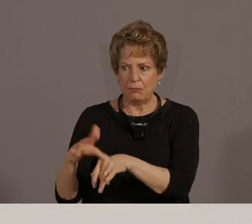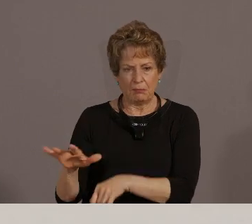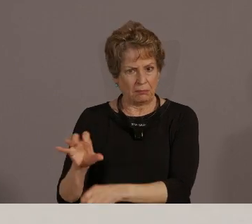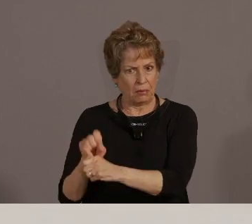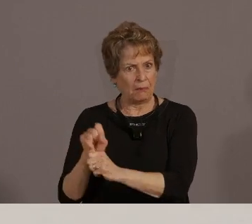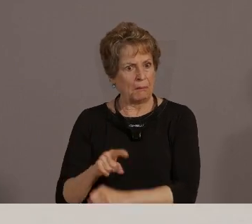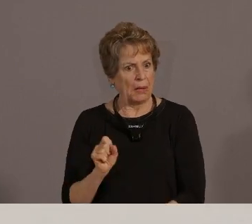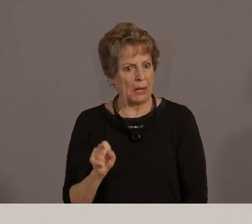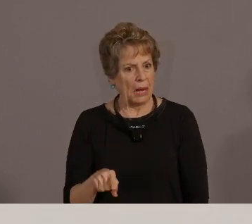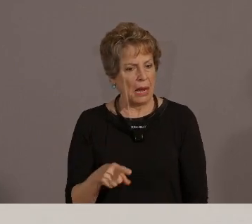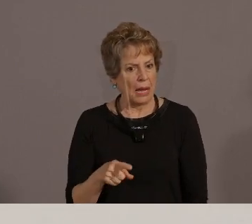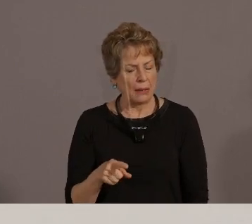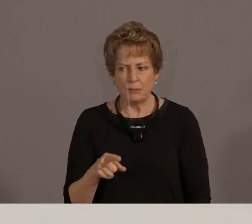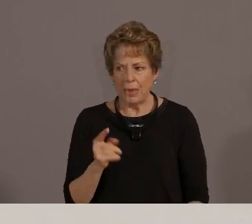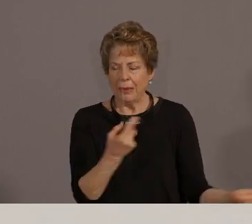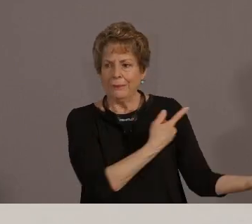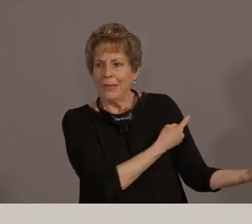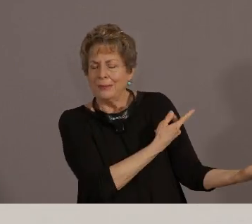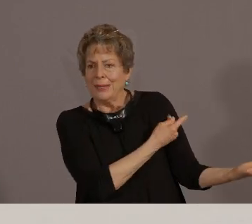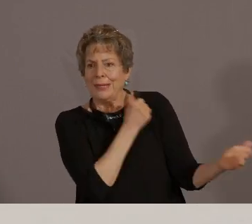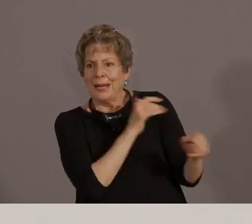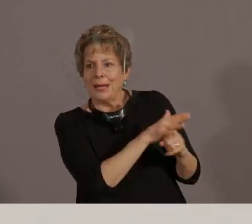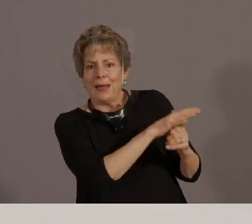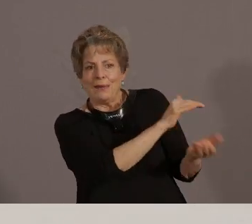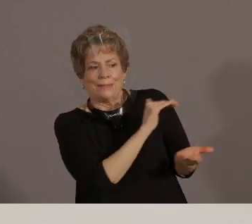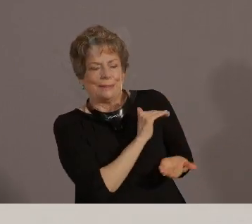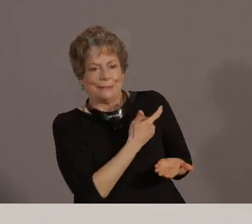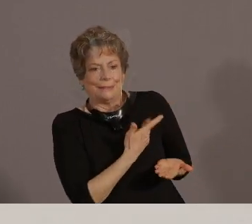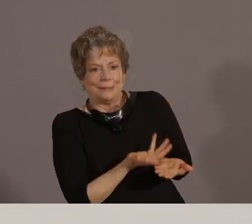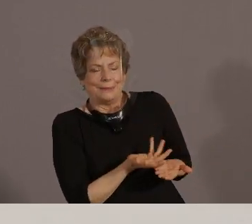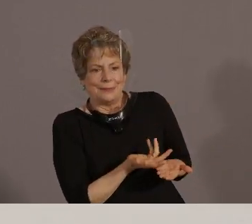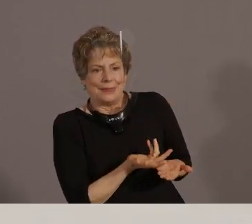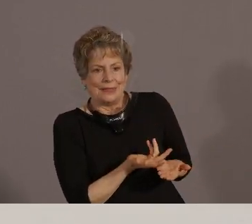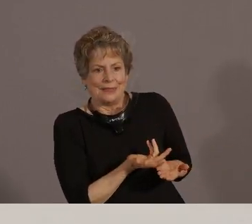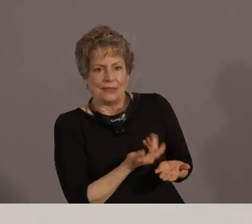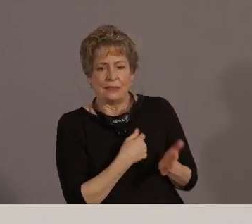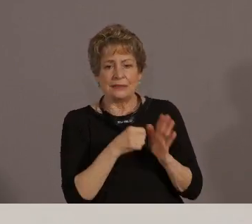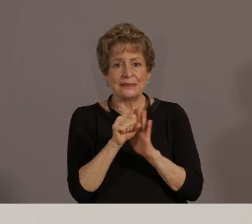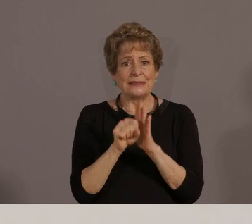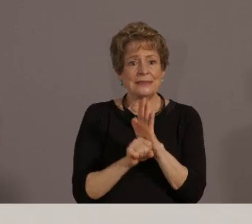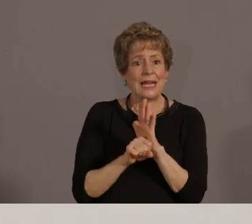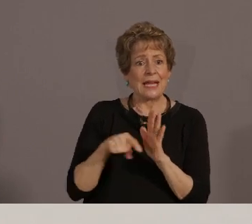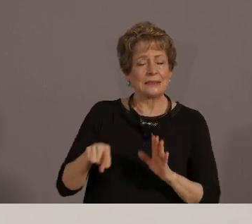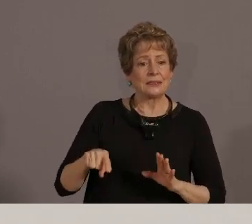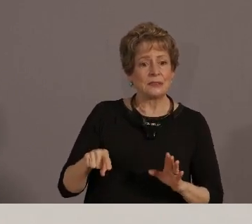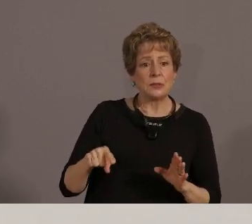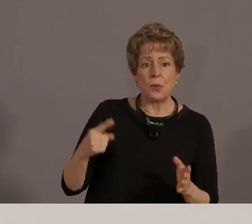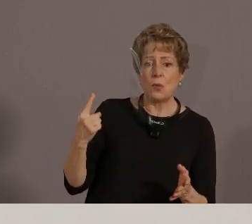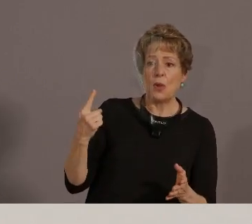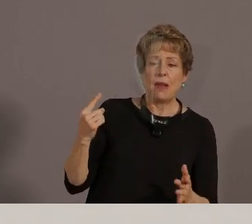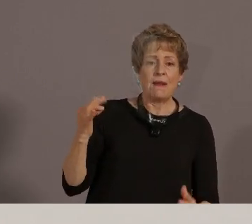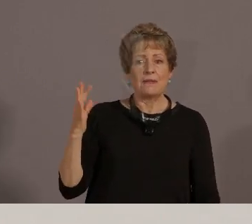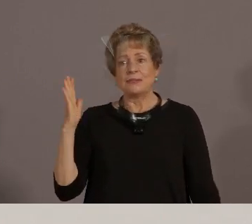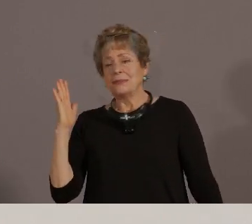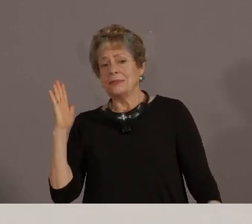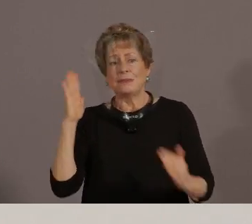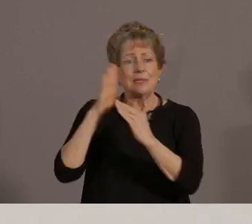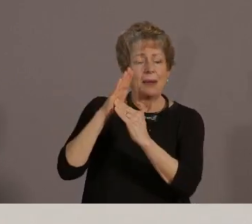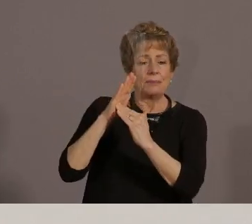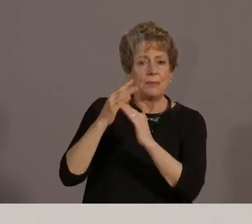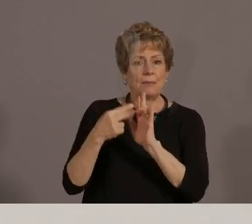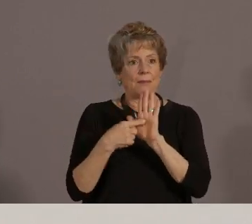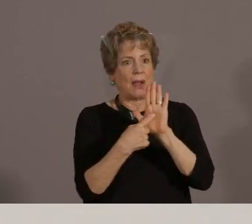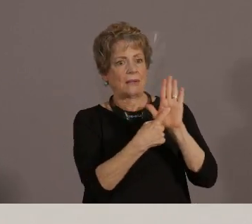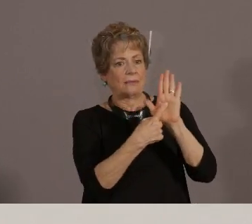models. This was a suggestion that was brought up on Friday night, that the FEMA could potentially